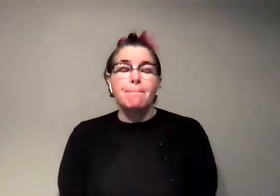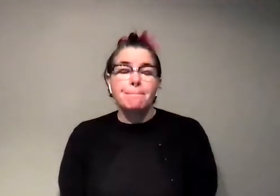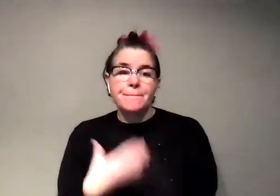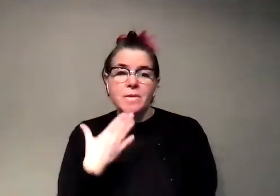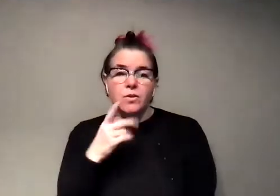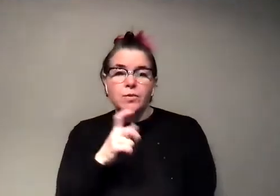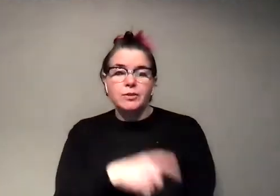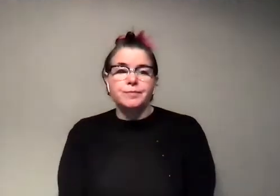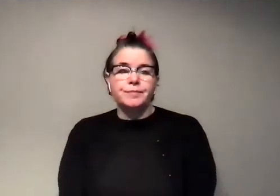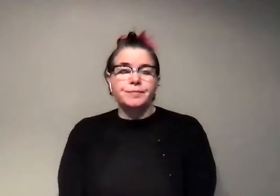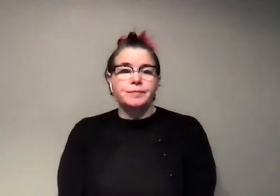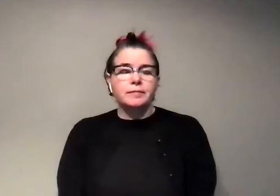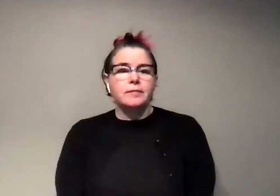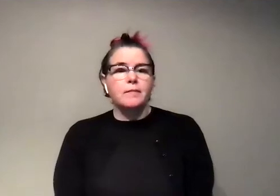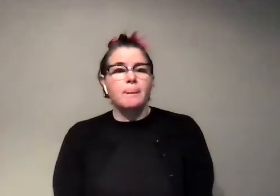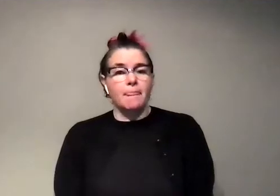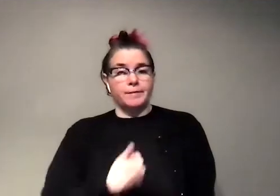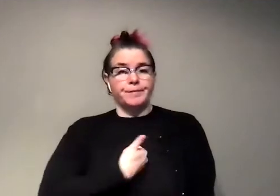so